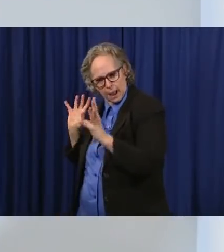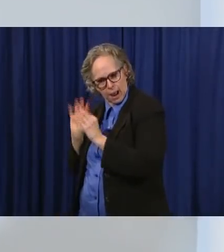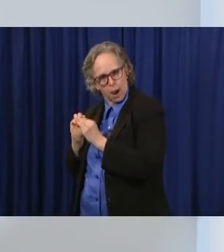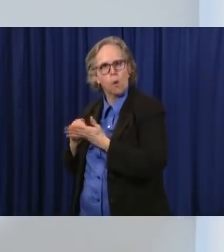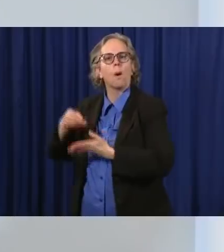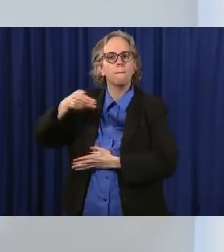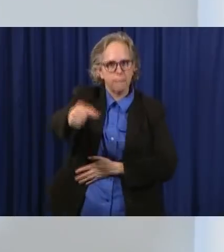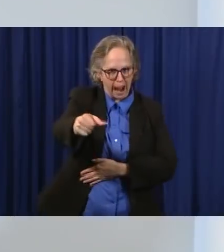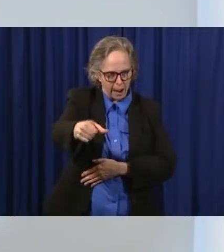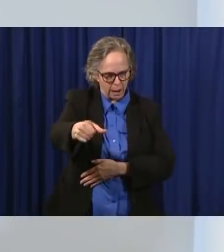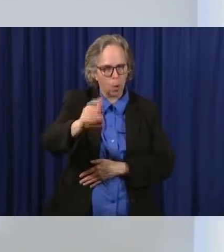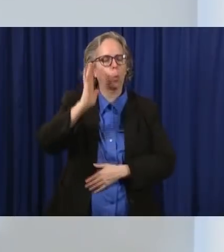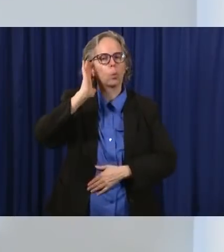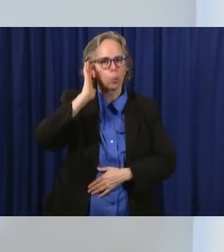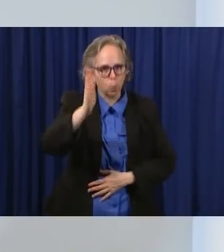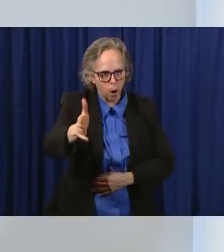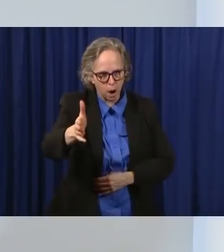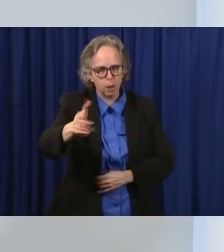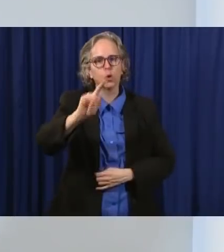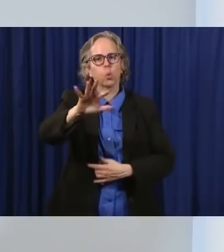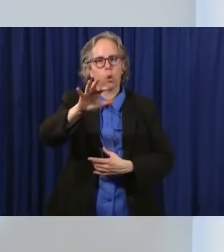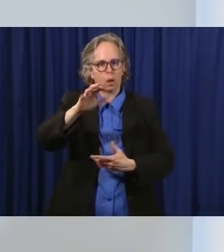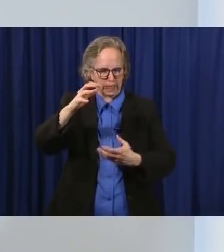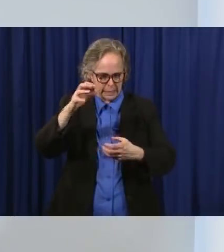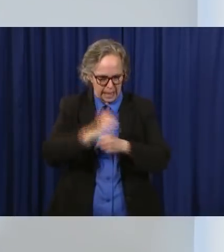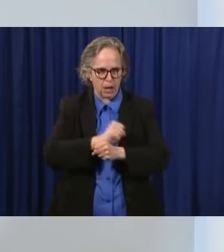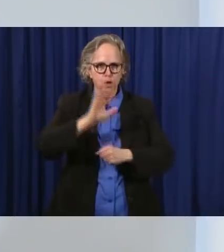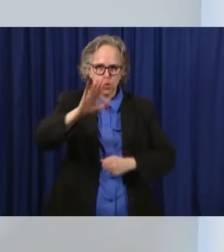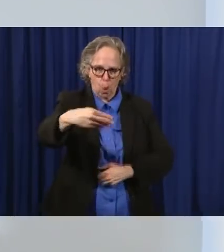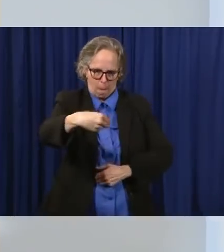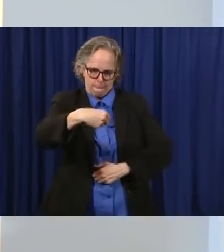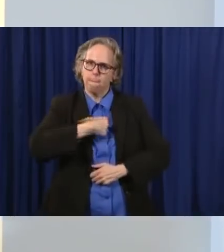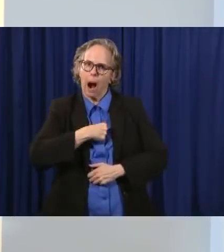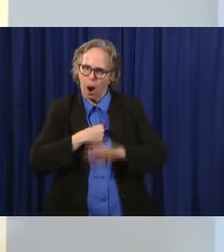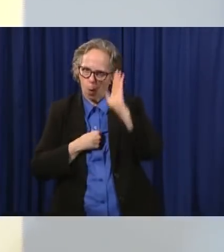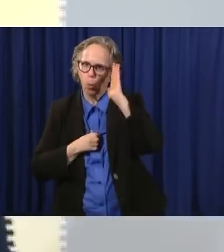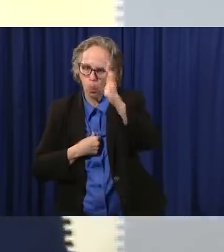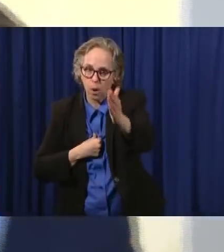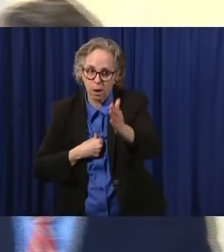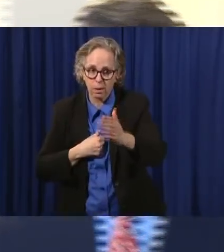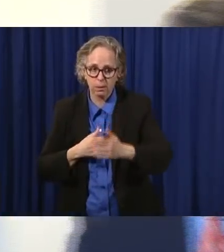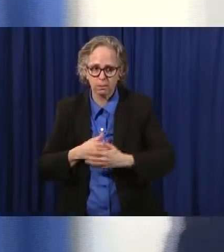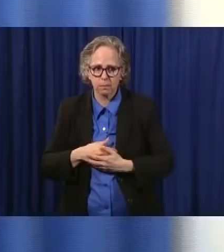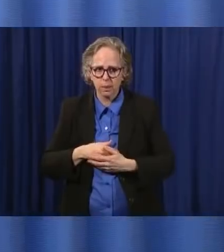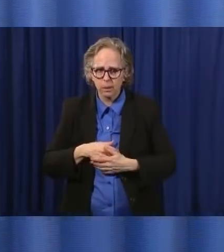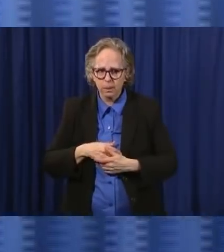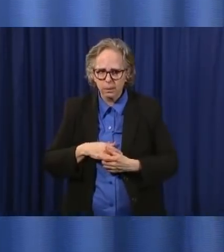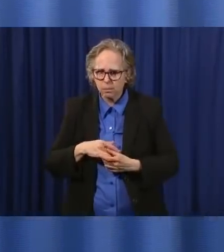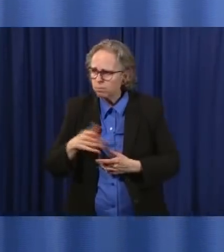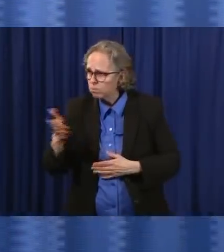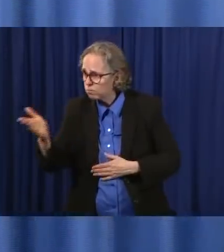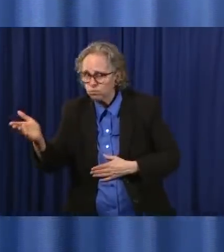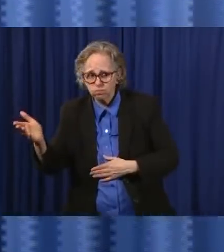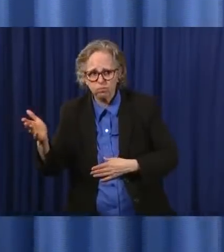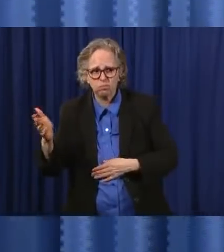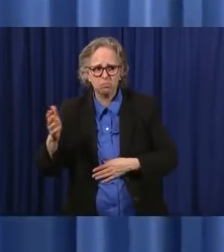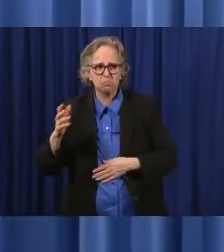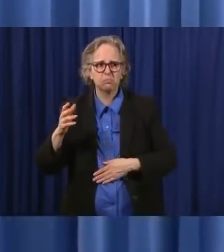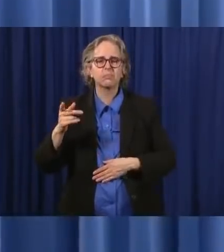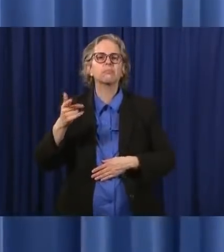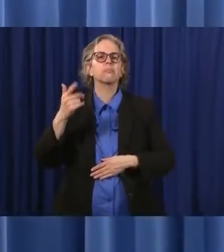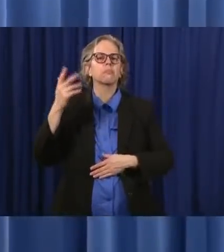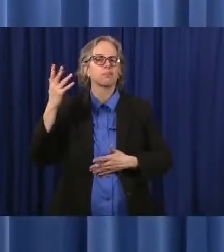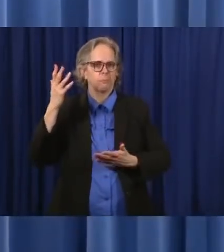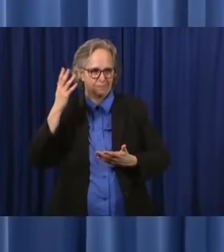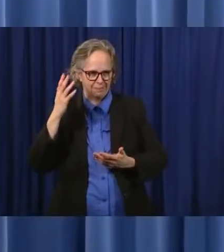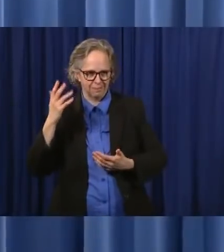receive the benefit that you're eligible for. A quick follow. You said you're Just going to add, I feel exactly the same way